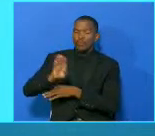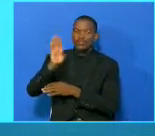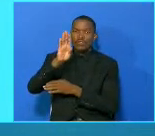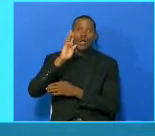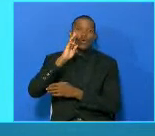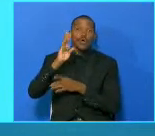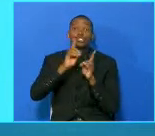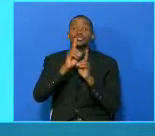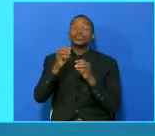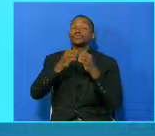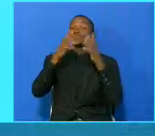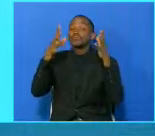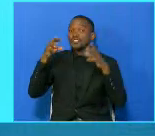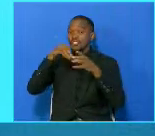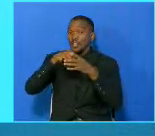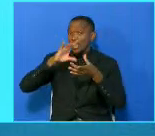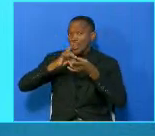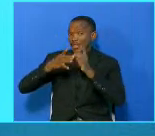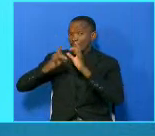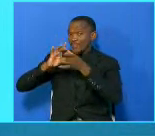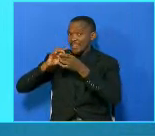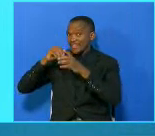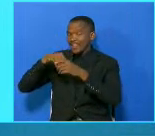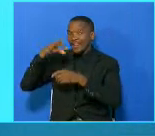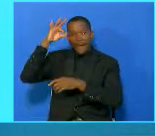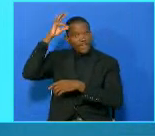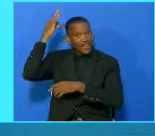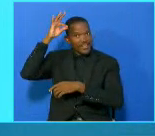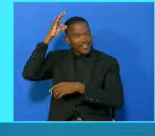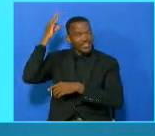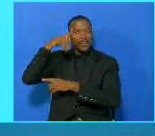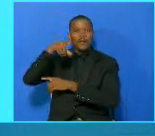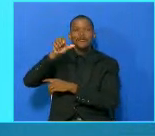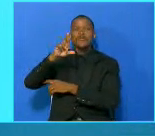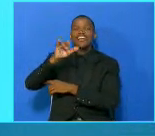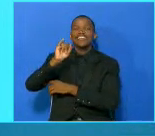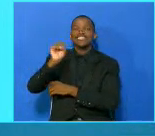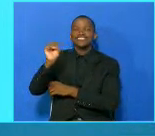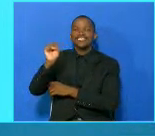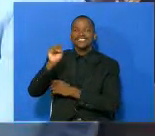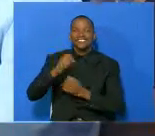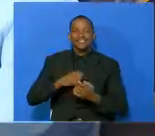bontle go feta ko di-olympiking tsa monongwaga kwa Paris, France. Ryan Kgengwanyane.